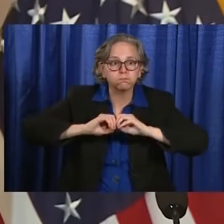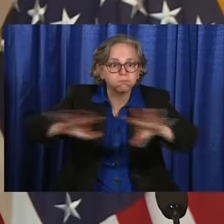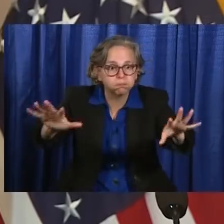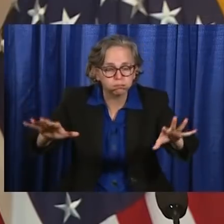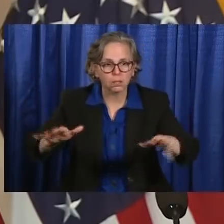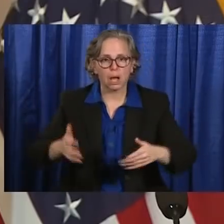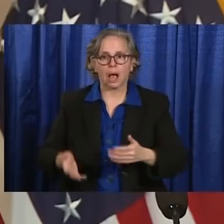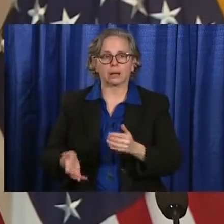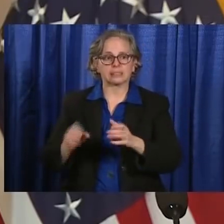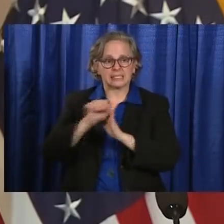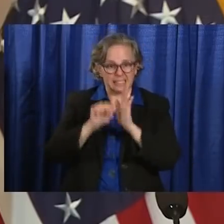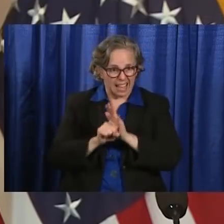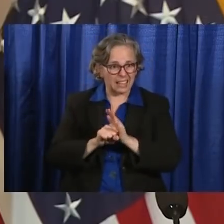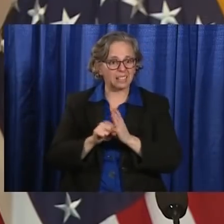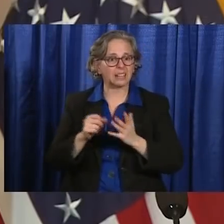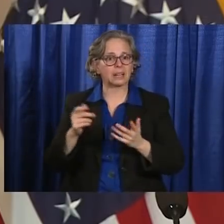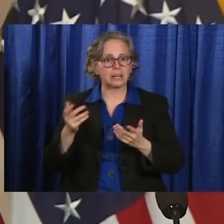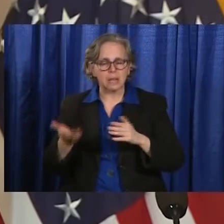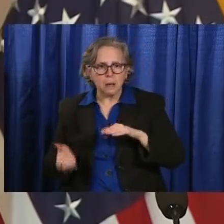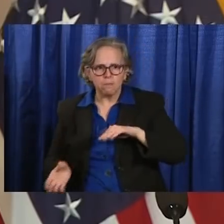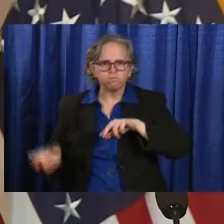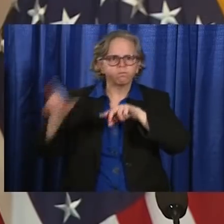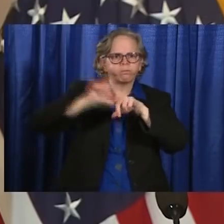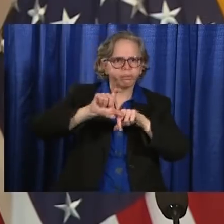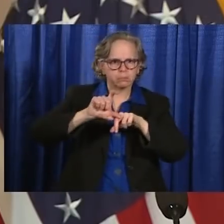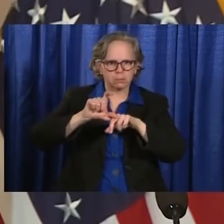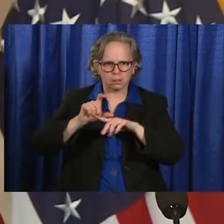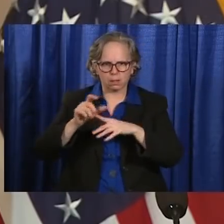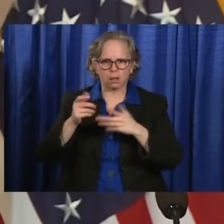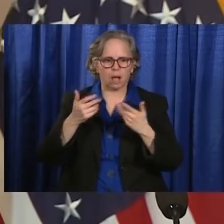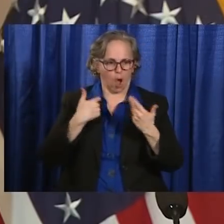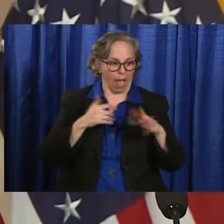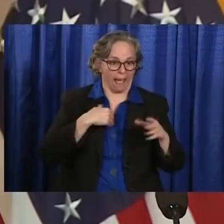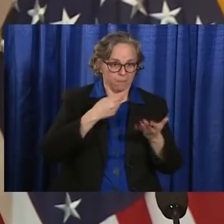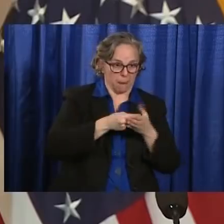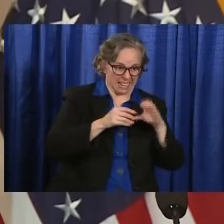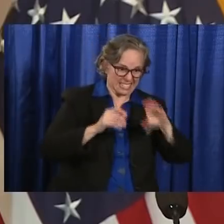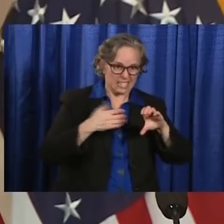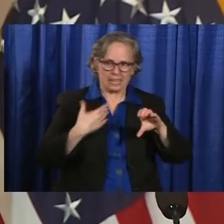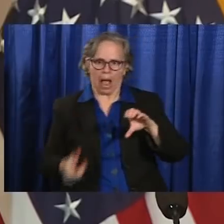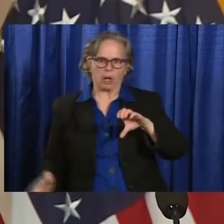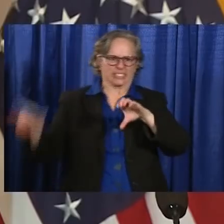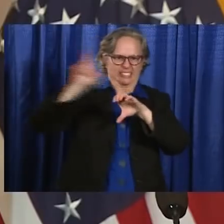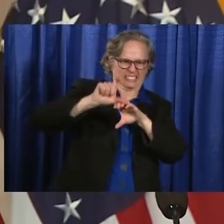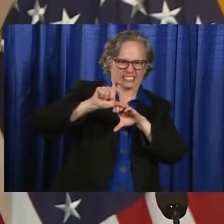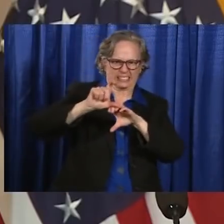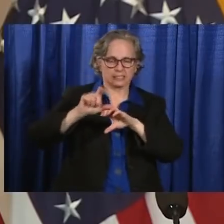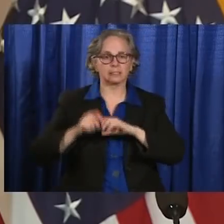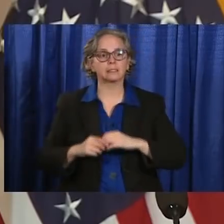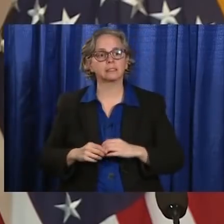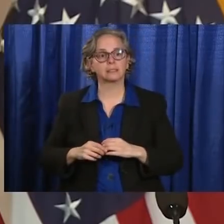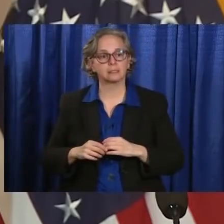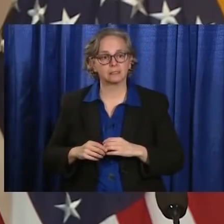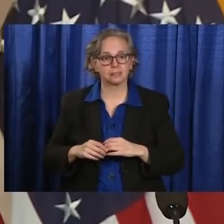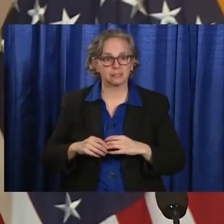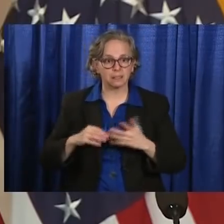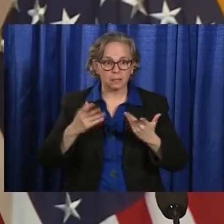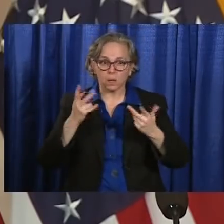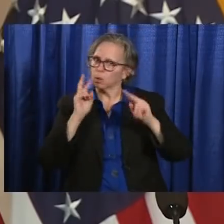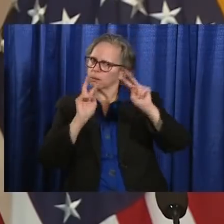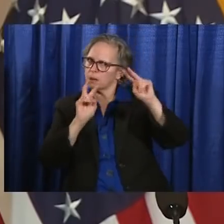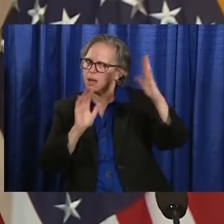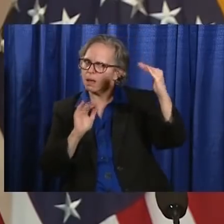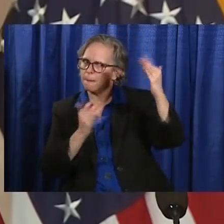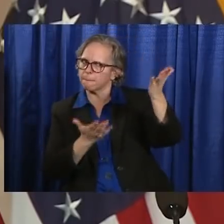already have on the ground. But we also anticipate much more relief is coming in the near weeks.